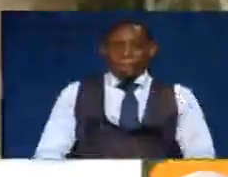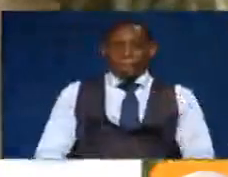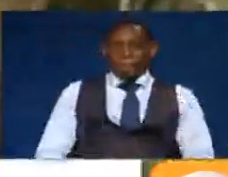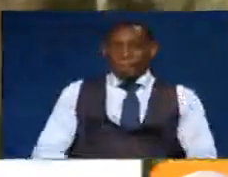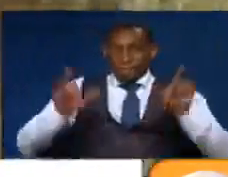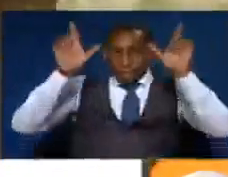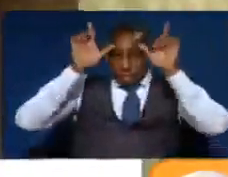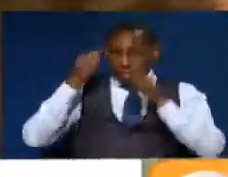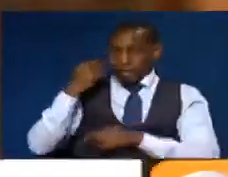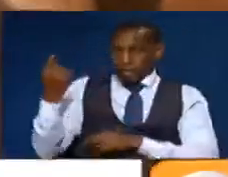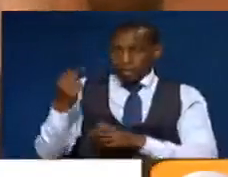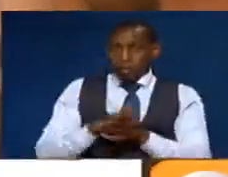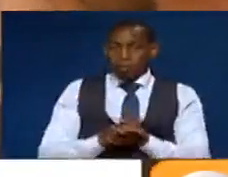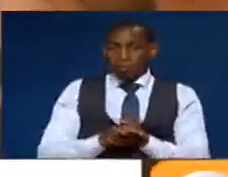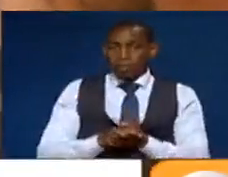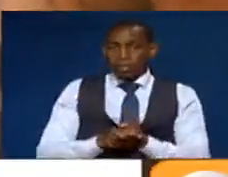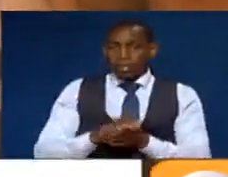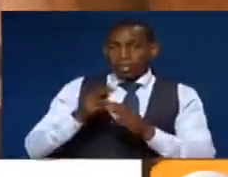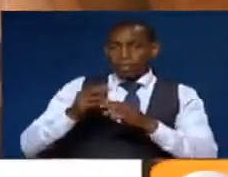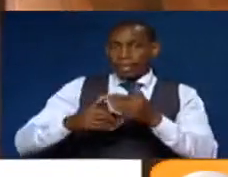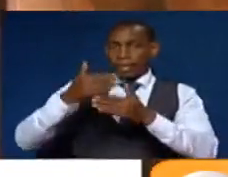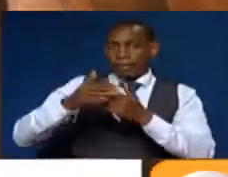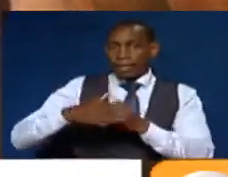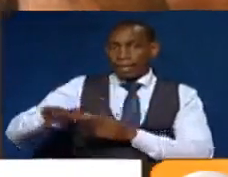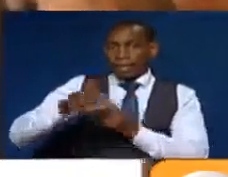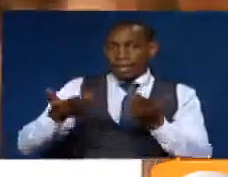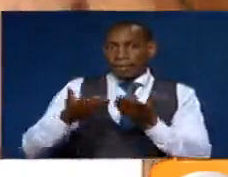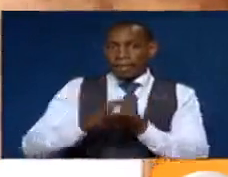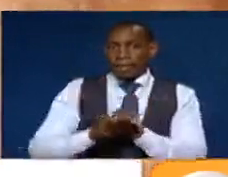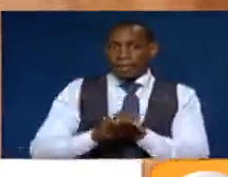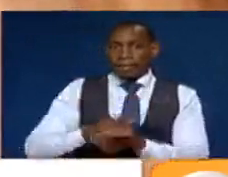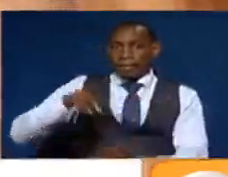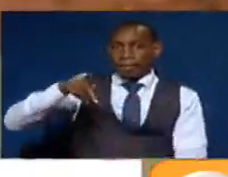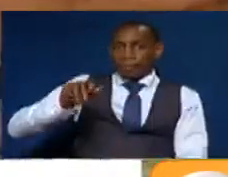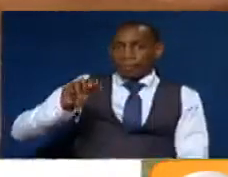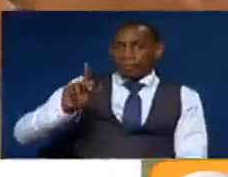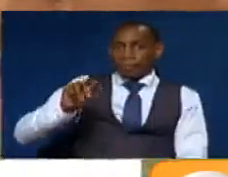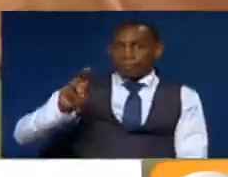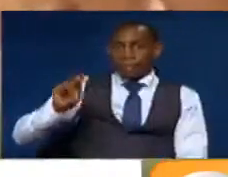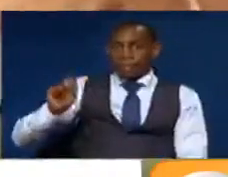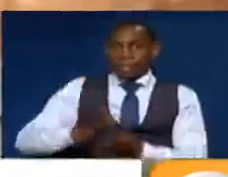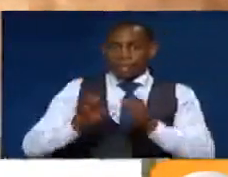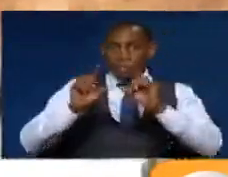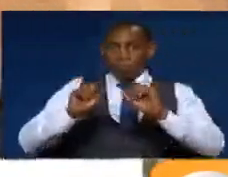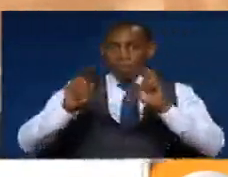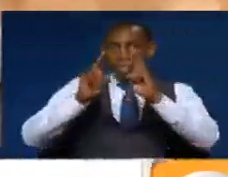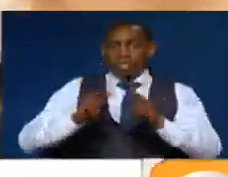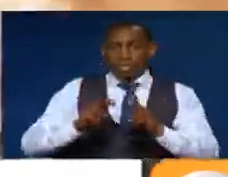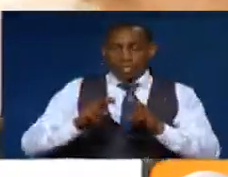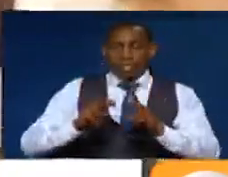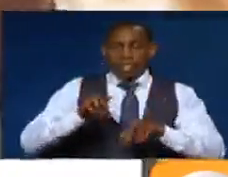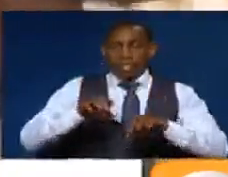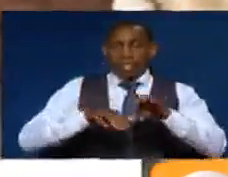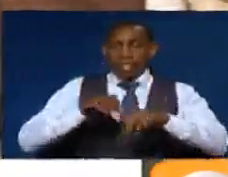Sahiwal cattle is a breed of zebu cow named after an area in Punjab, Pakistan. According to the International Livestock